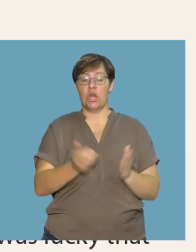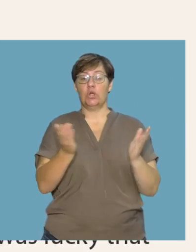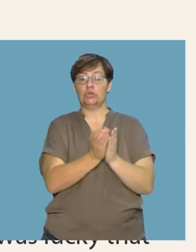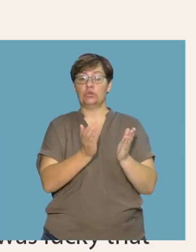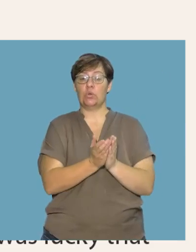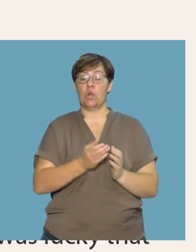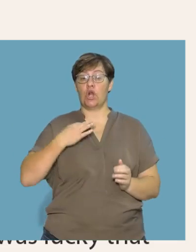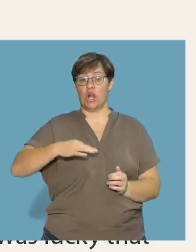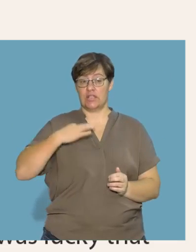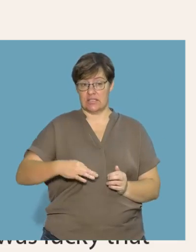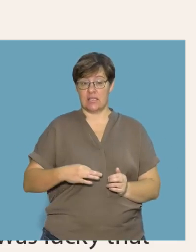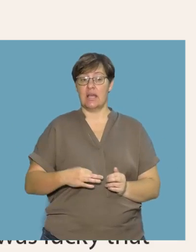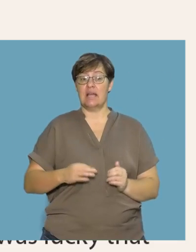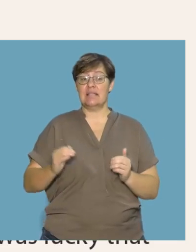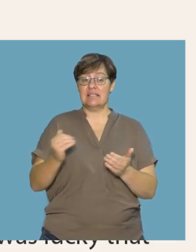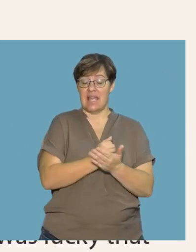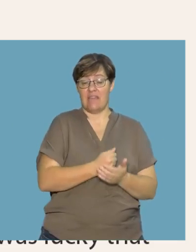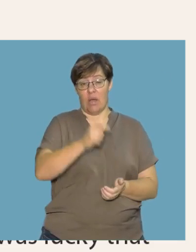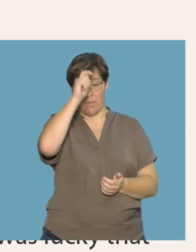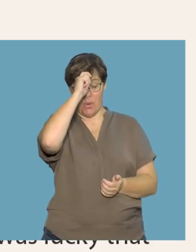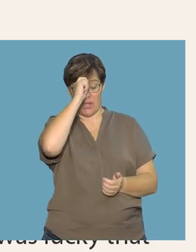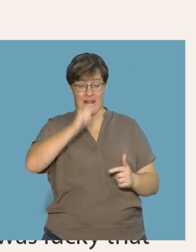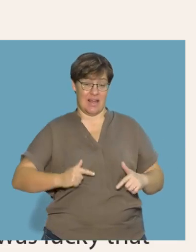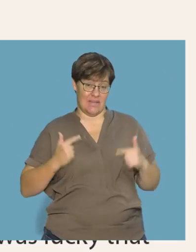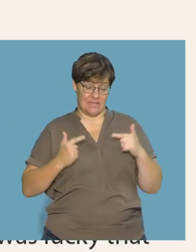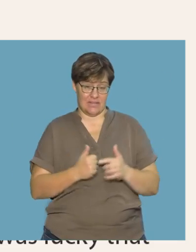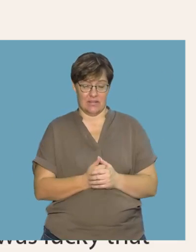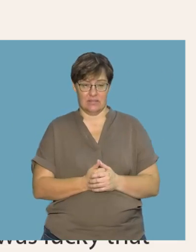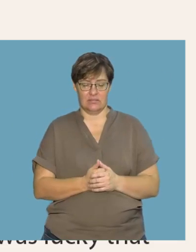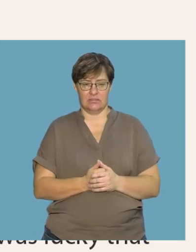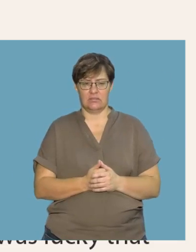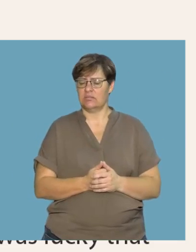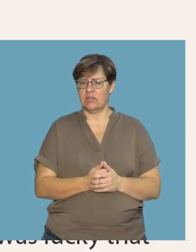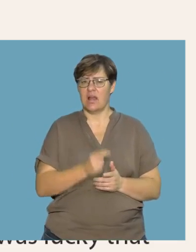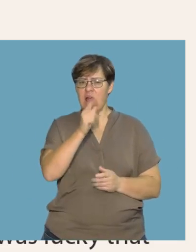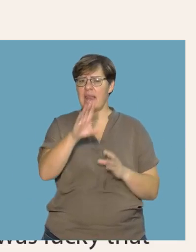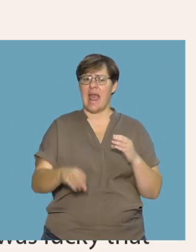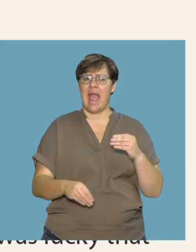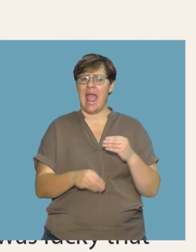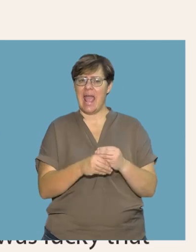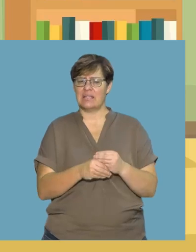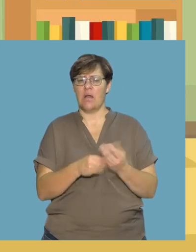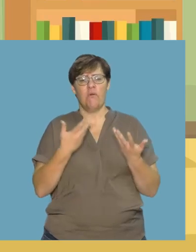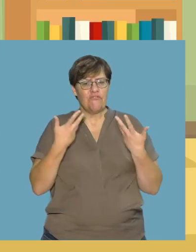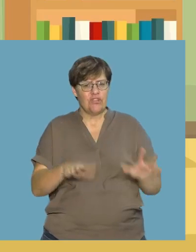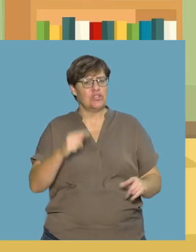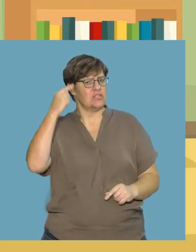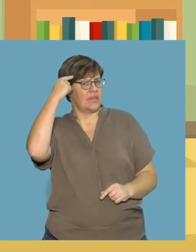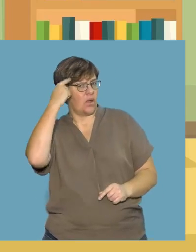Schoolgirls save boy's life. Good! What did the headline add to what we already